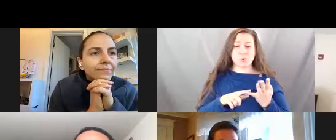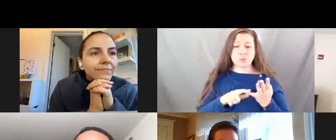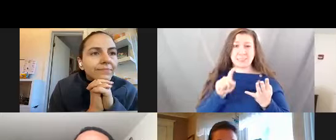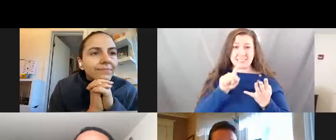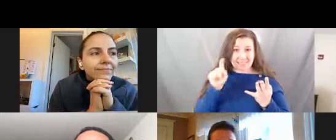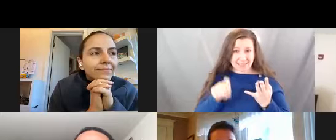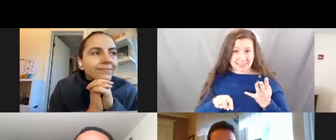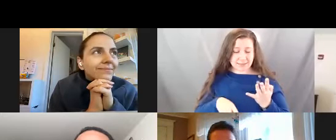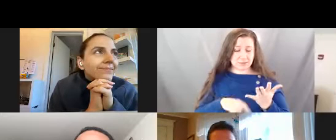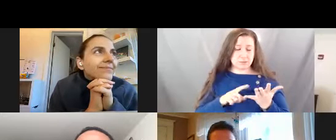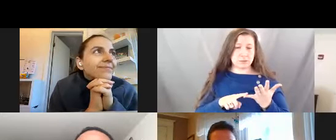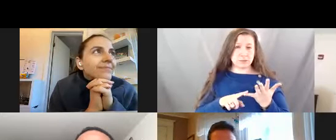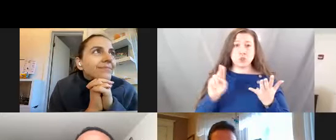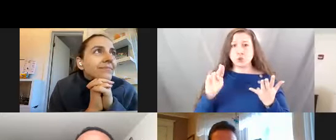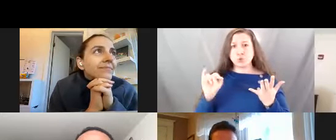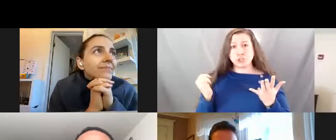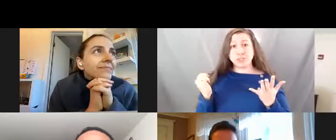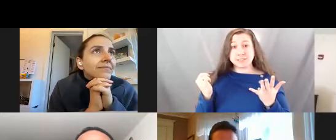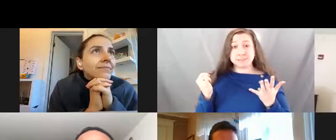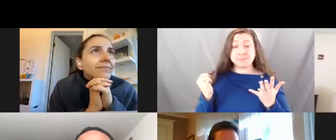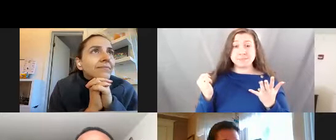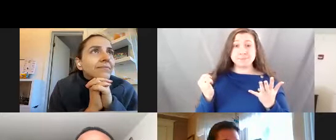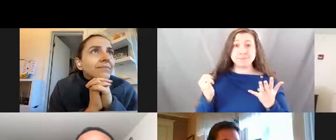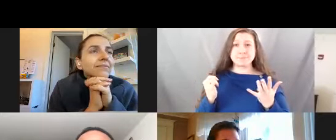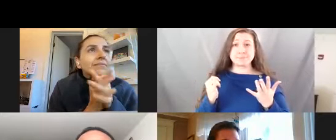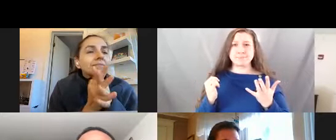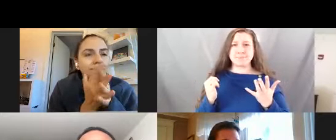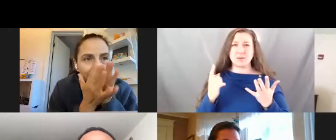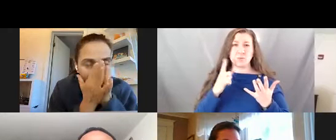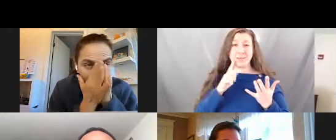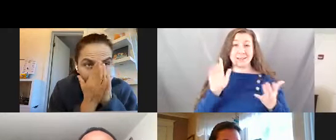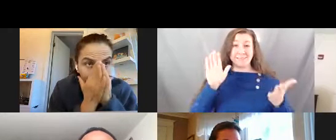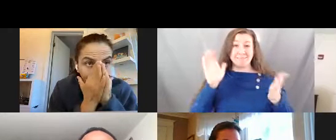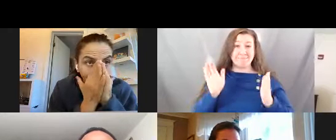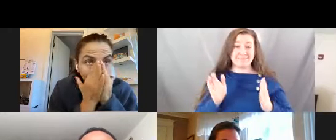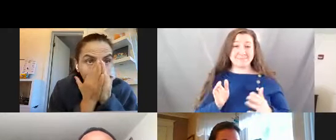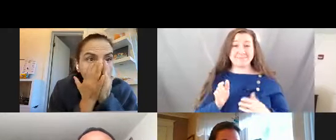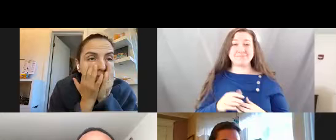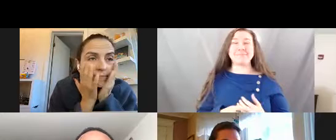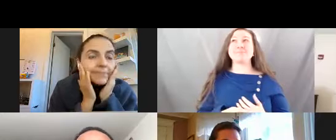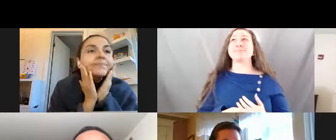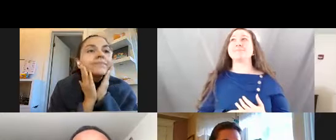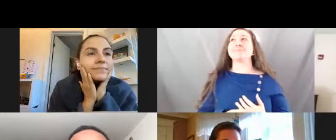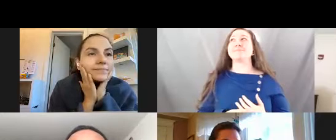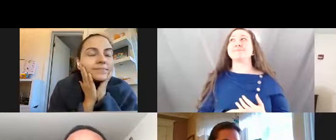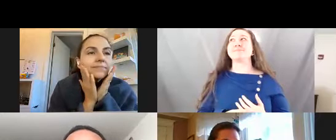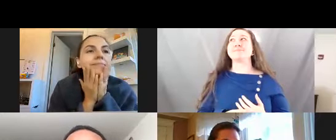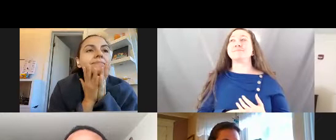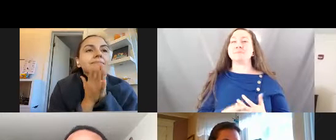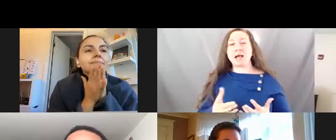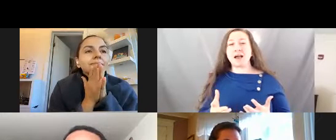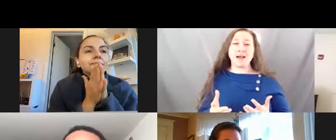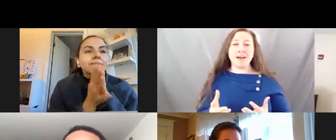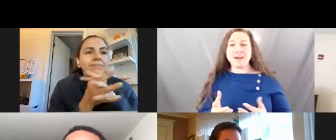Texas, and New Jersey. And I think the main difference, I think I found it in the way